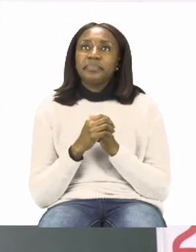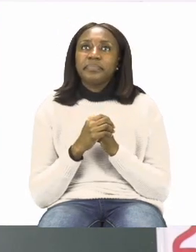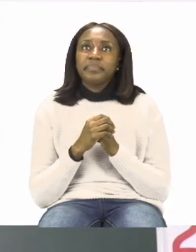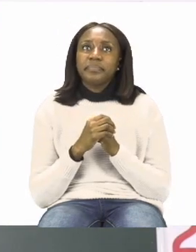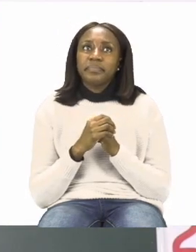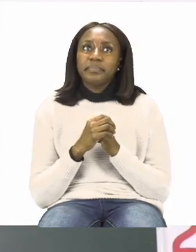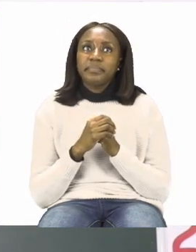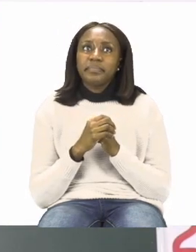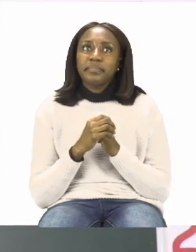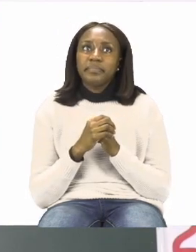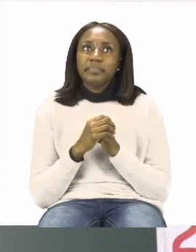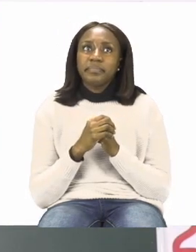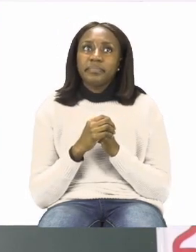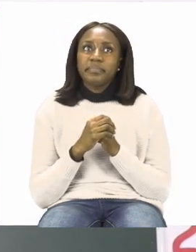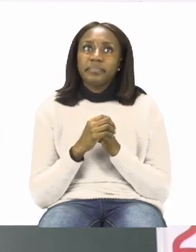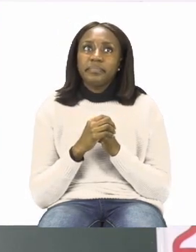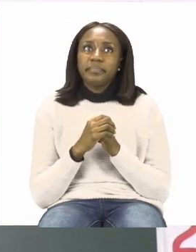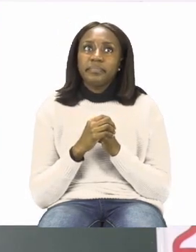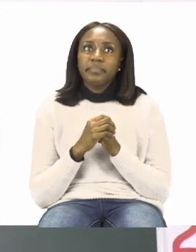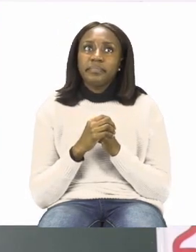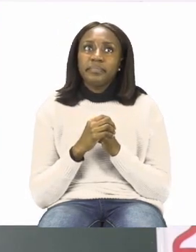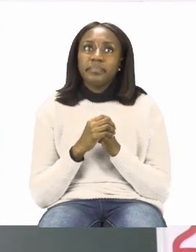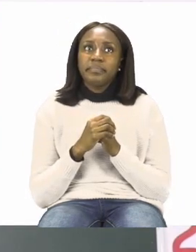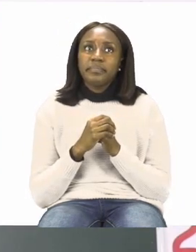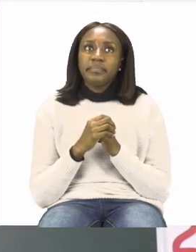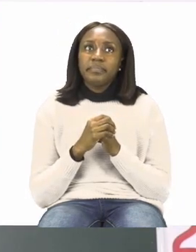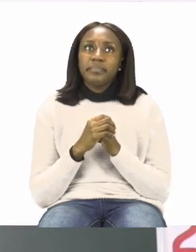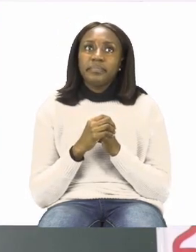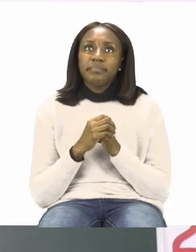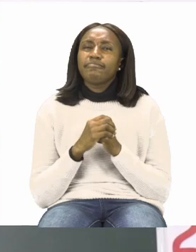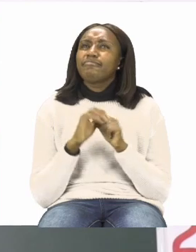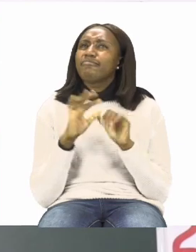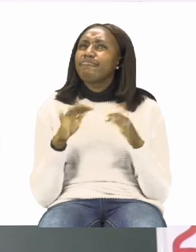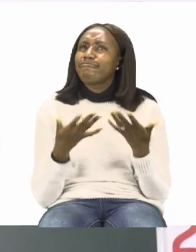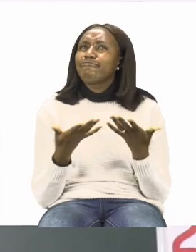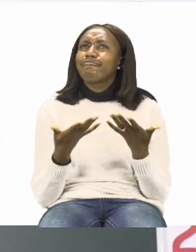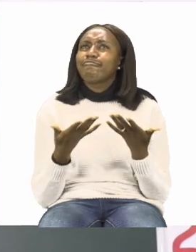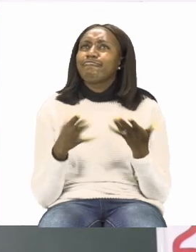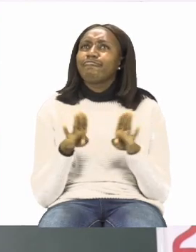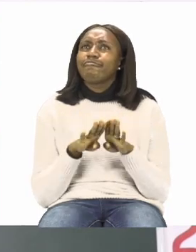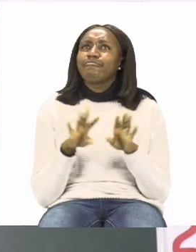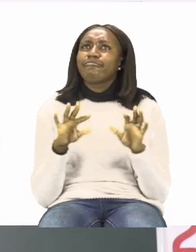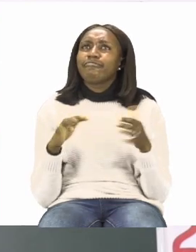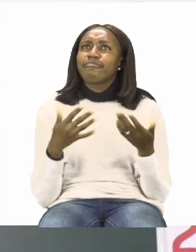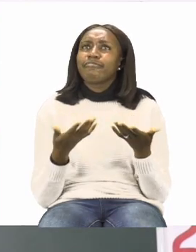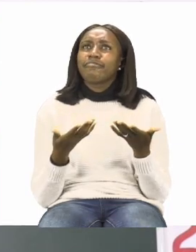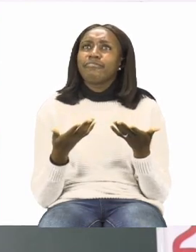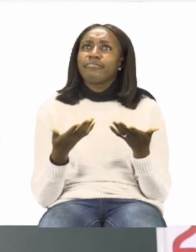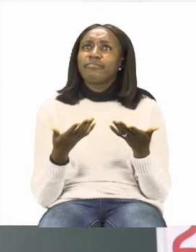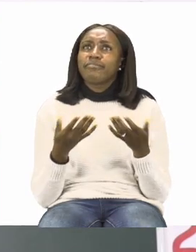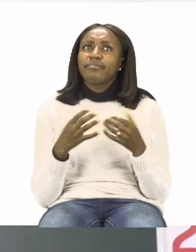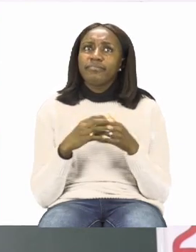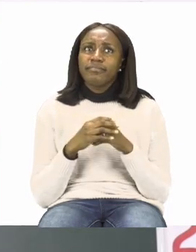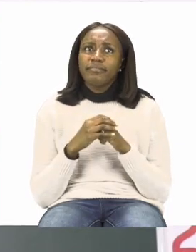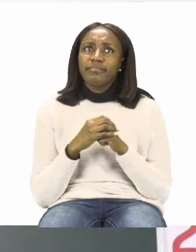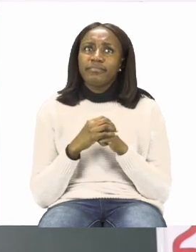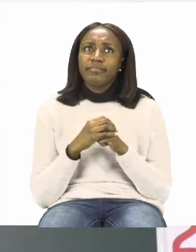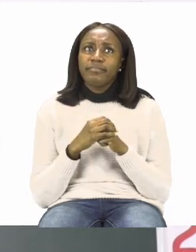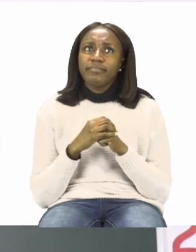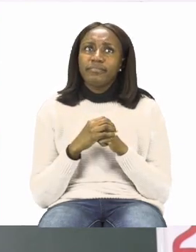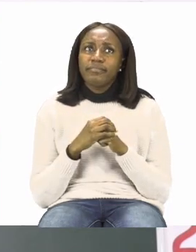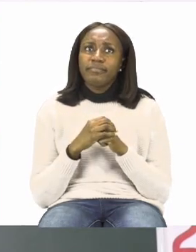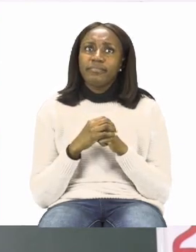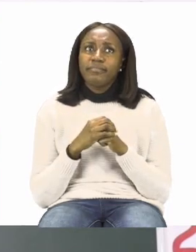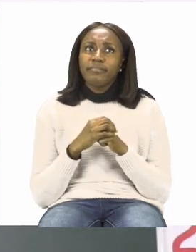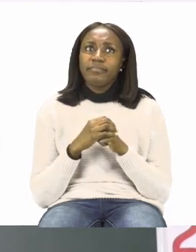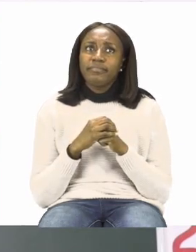to match. So how are you going to do that? In the booklet